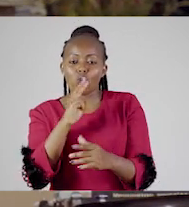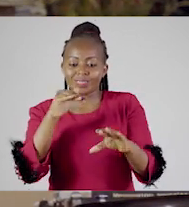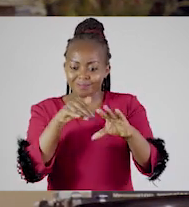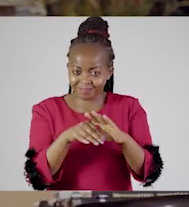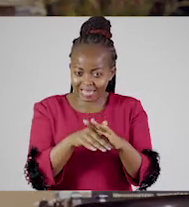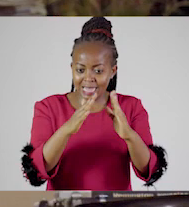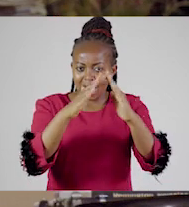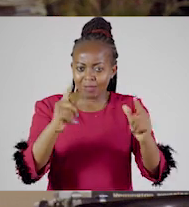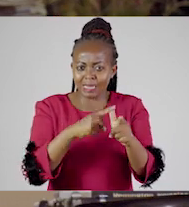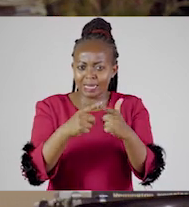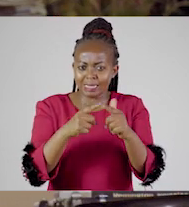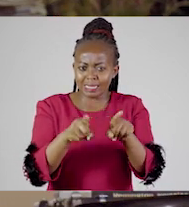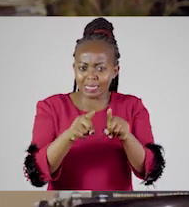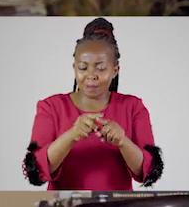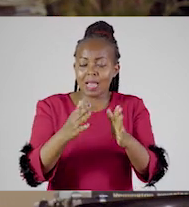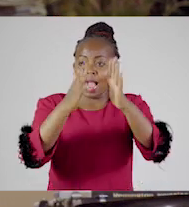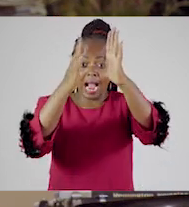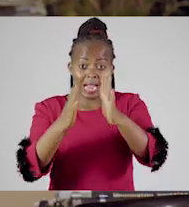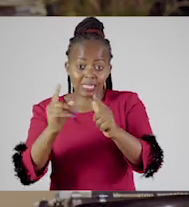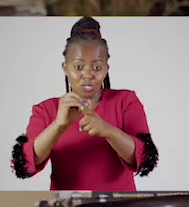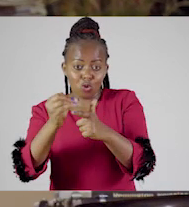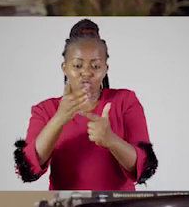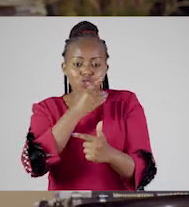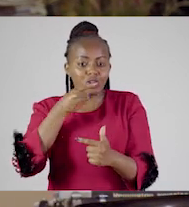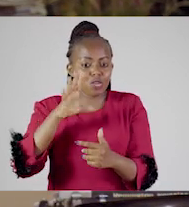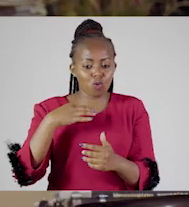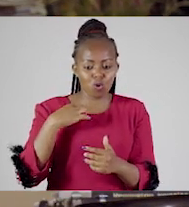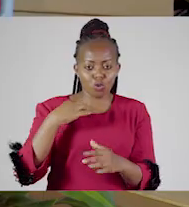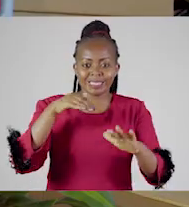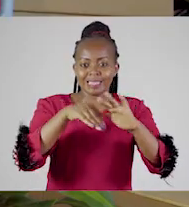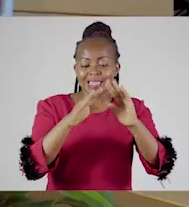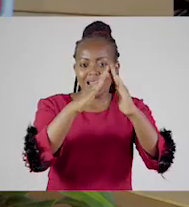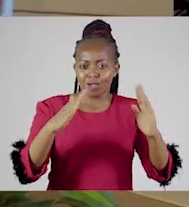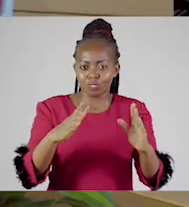indoors, wet your curtains, or dry your laundry indoors.